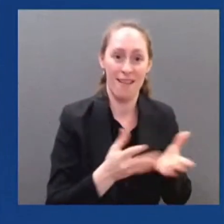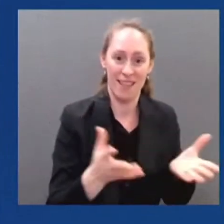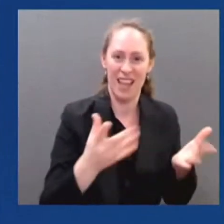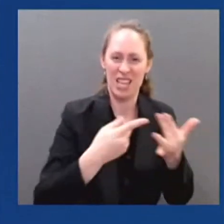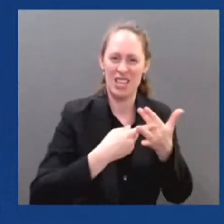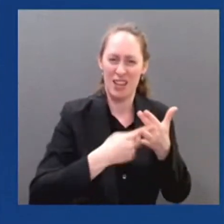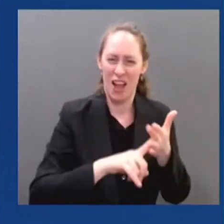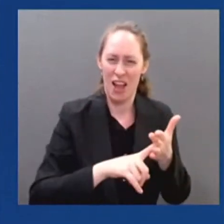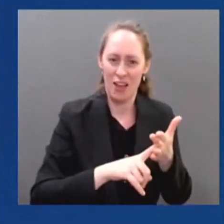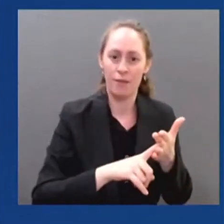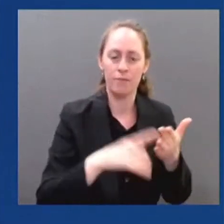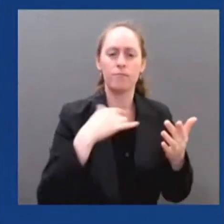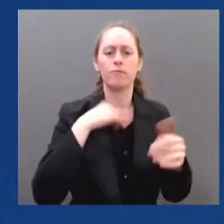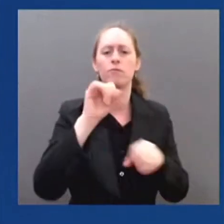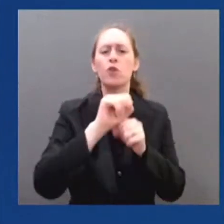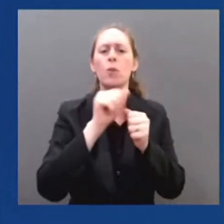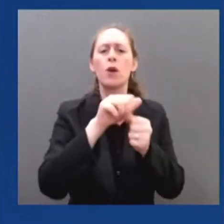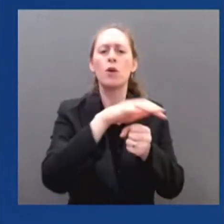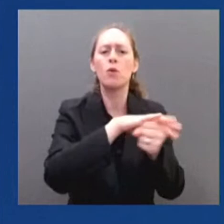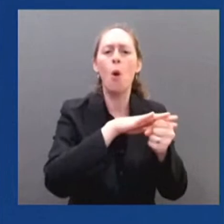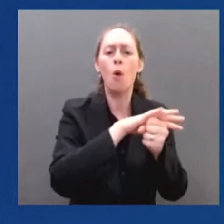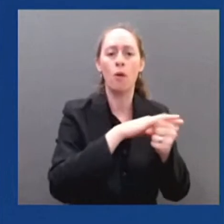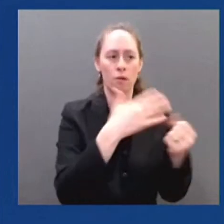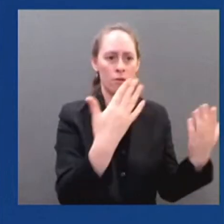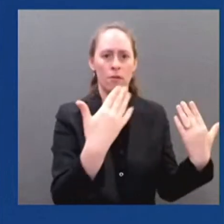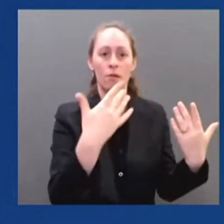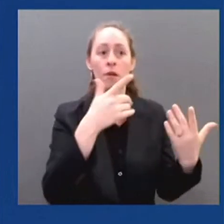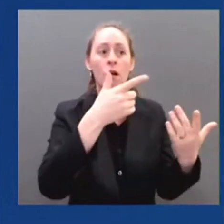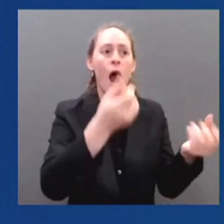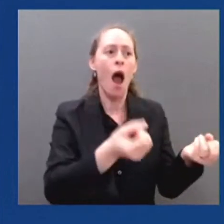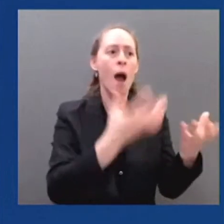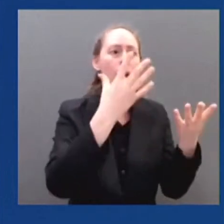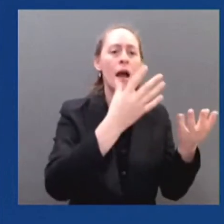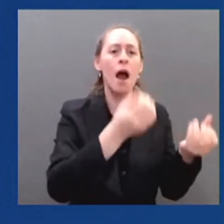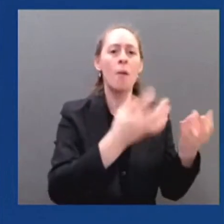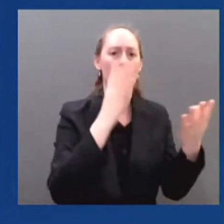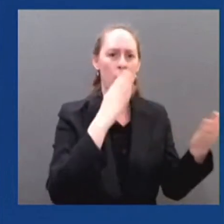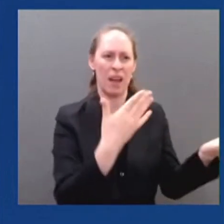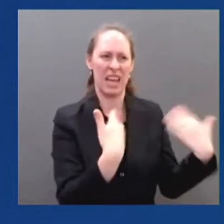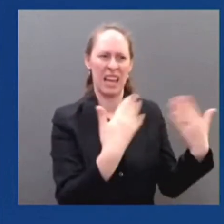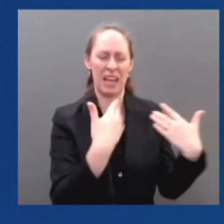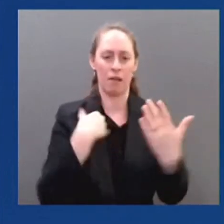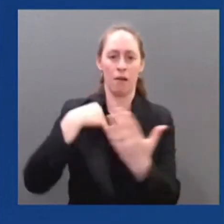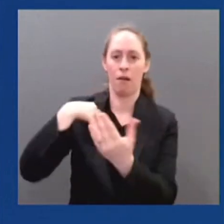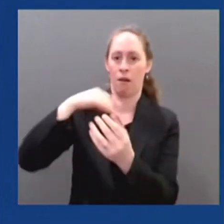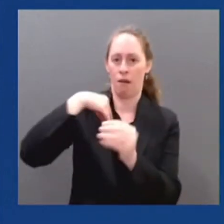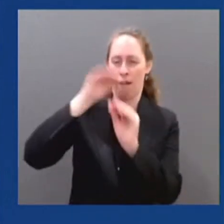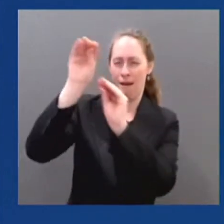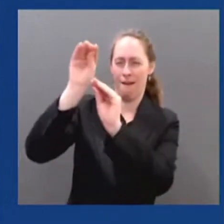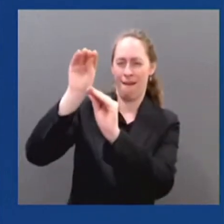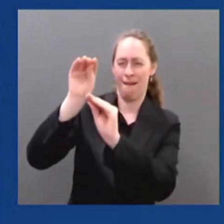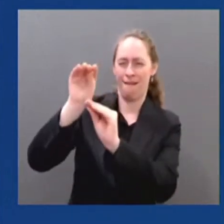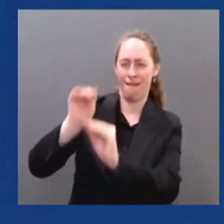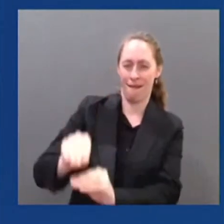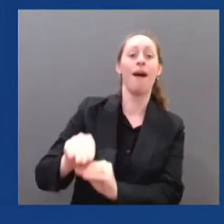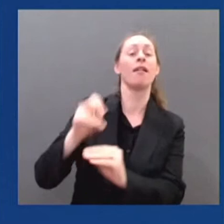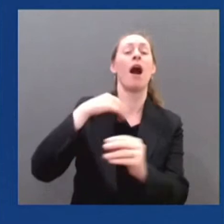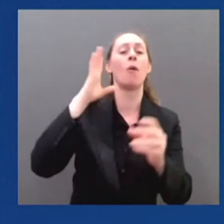receive the administration data. When we have those in a more complete fashion, we'll be able to report those publicly.